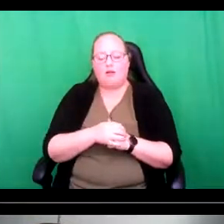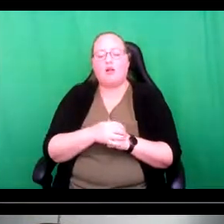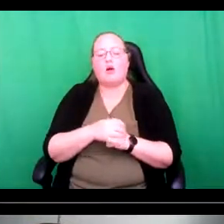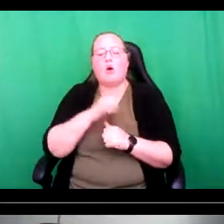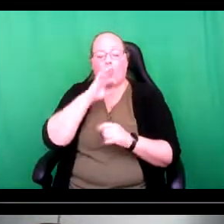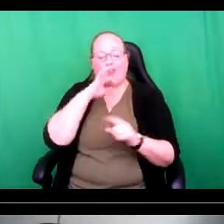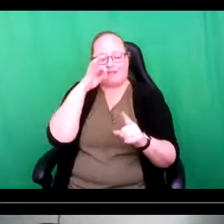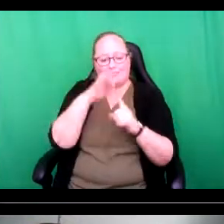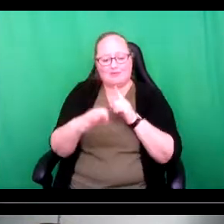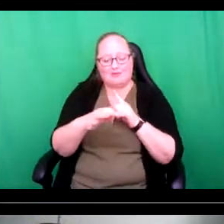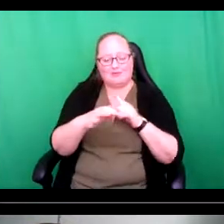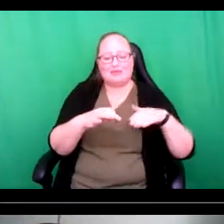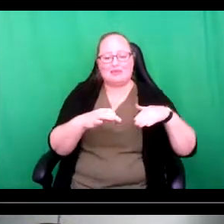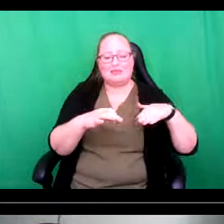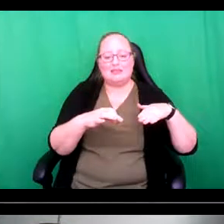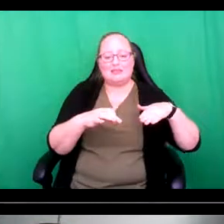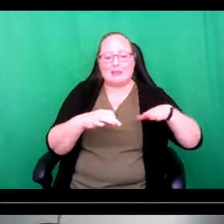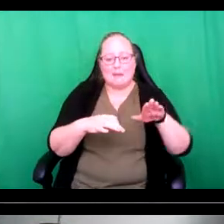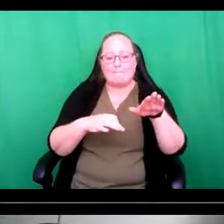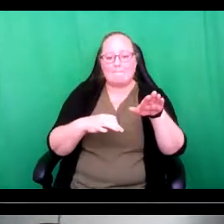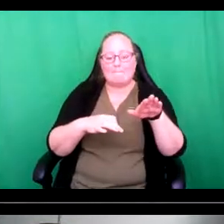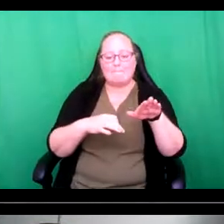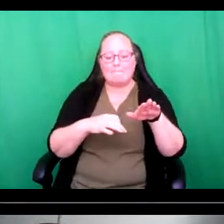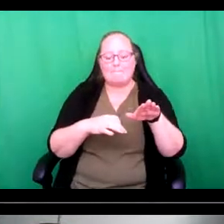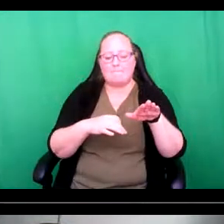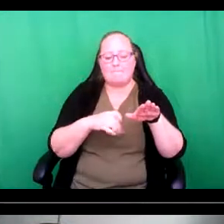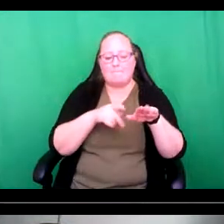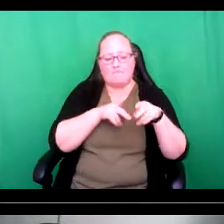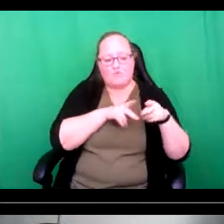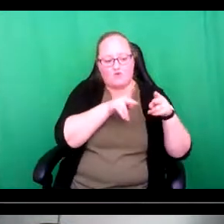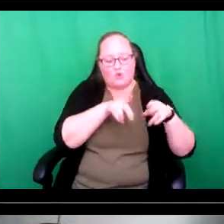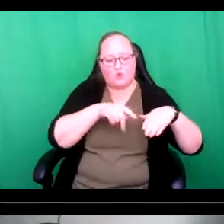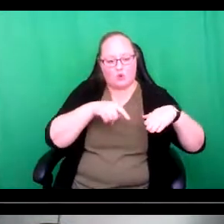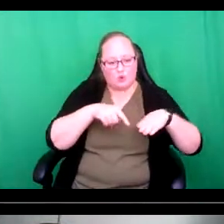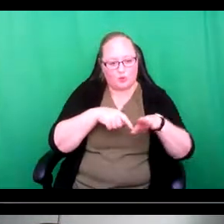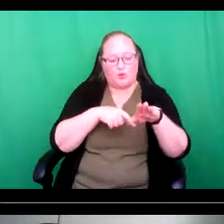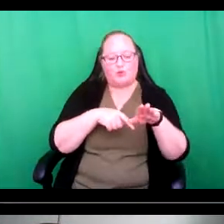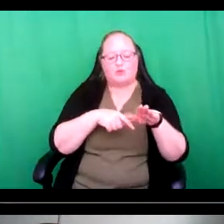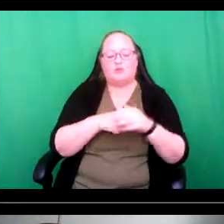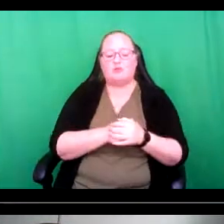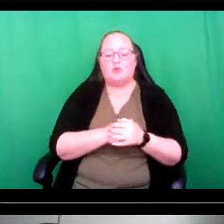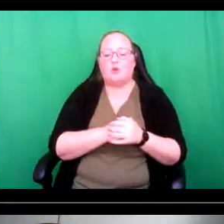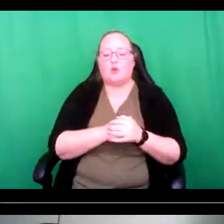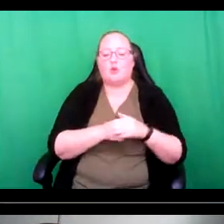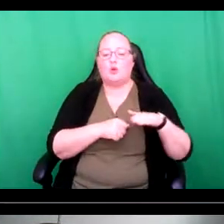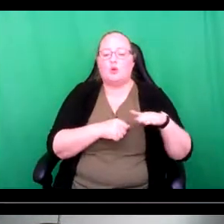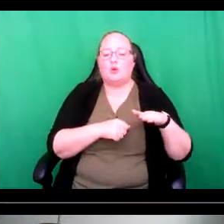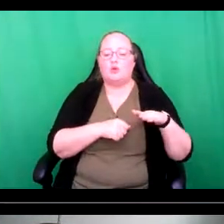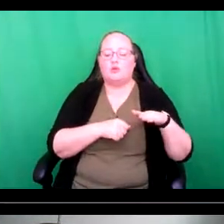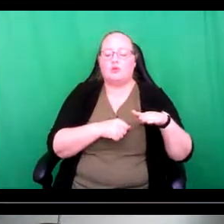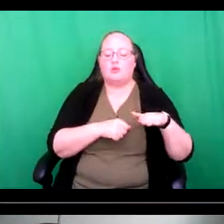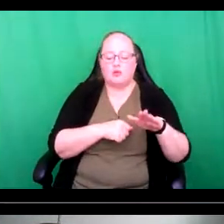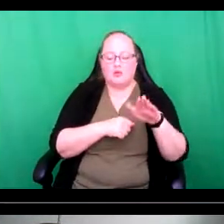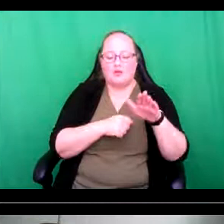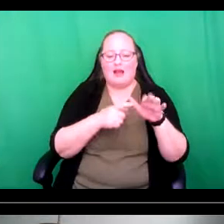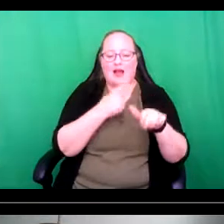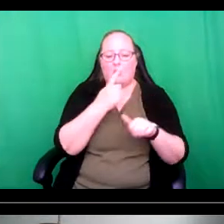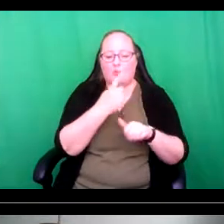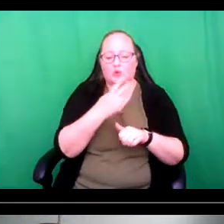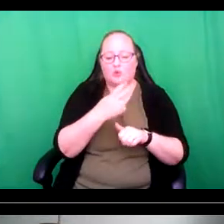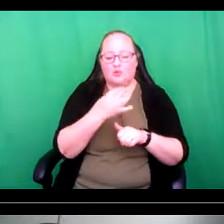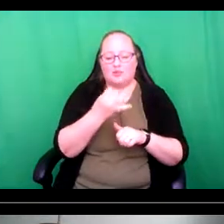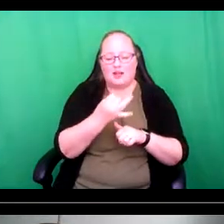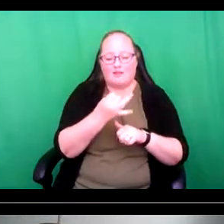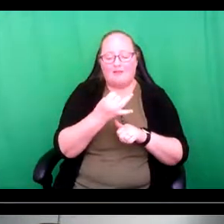roads northbound M25 to westbound A127 and westbound A127 to